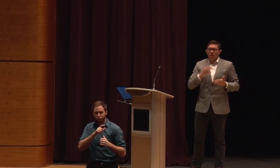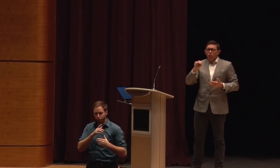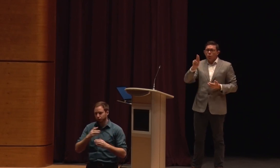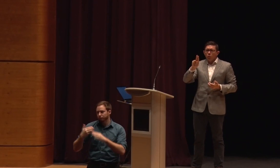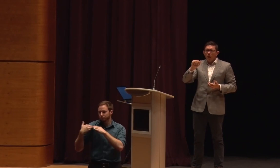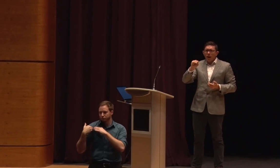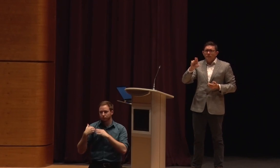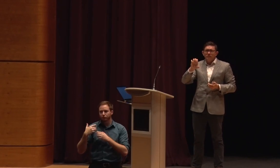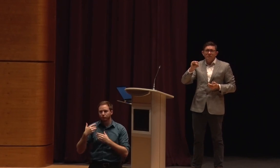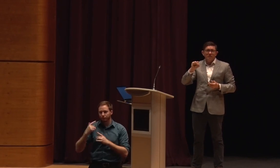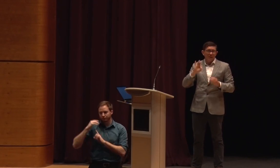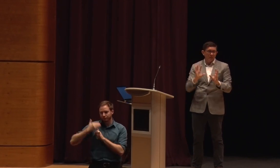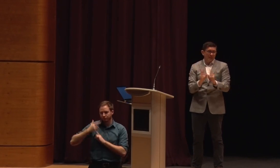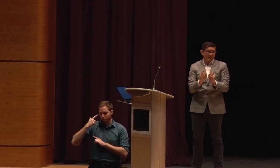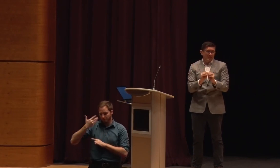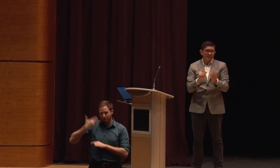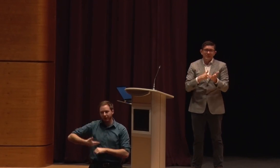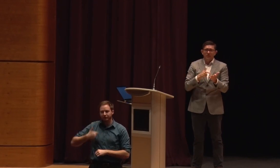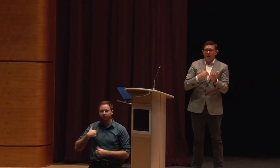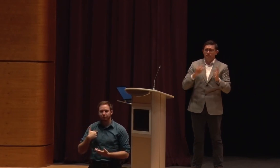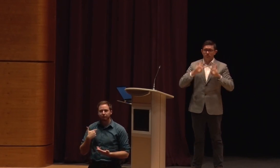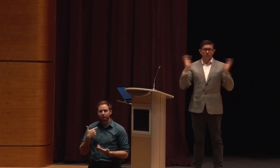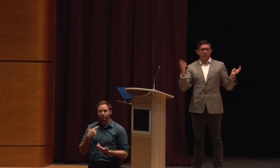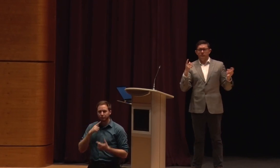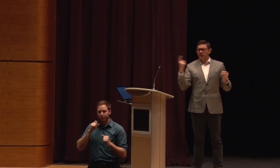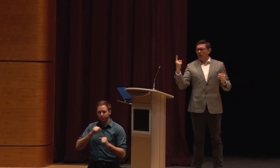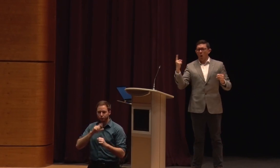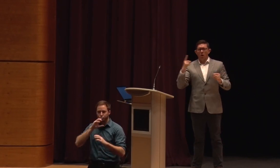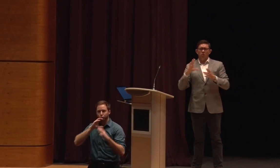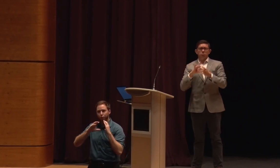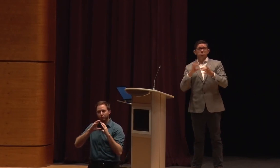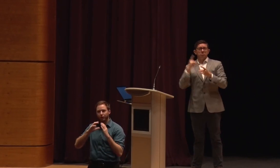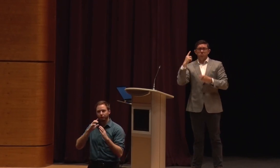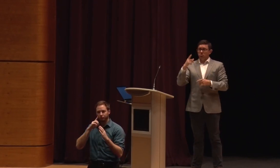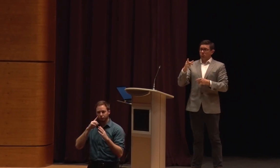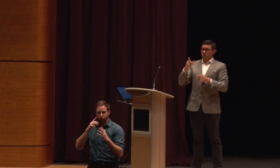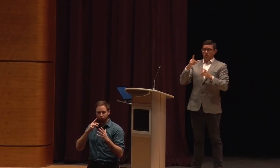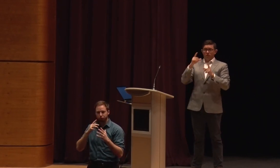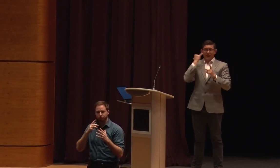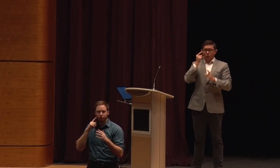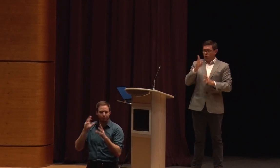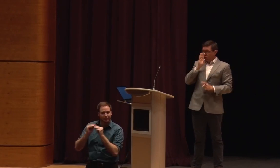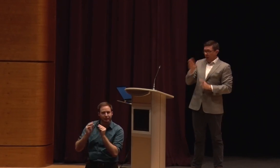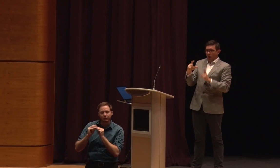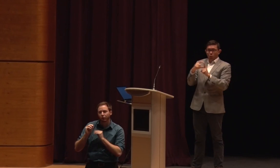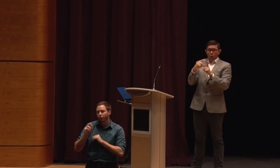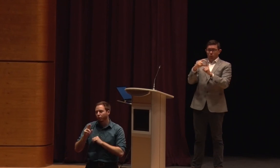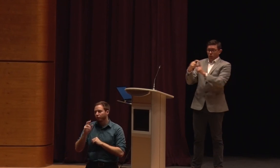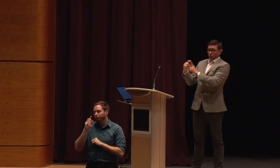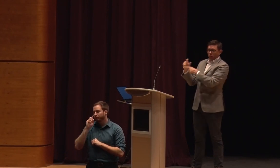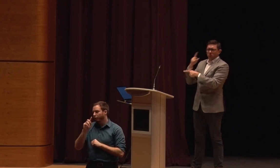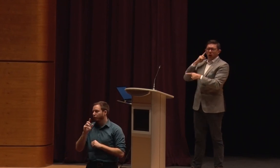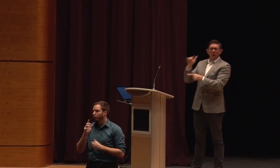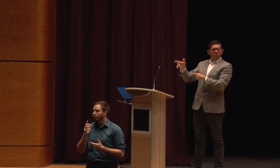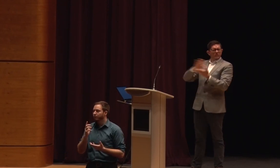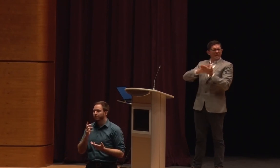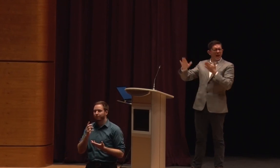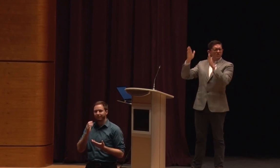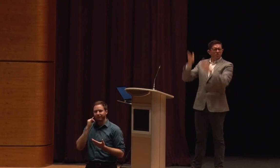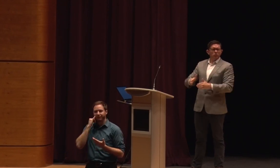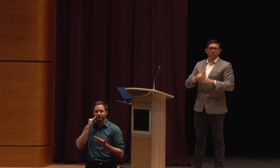role as advocates for myself as far as, you know, working with me for meetings, if there were